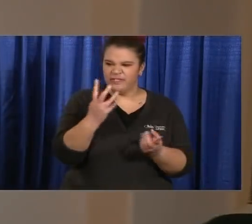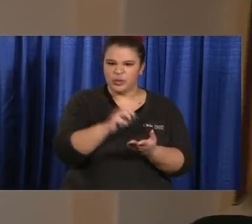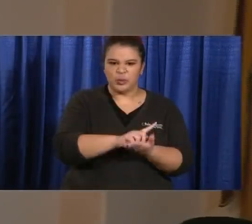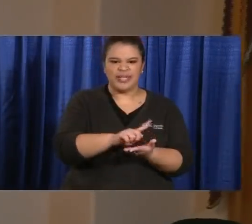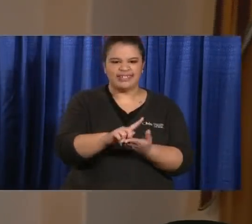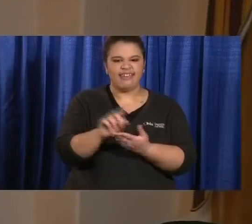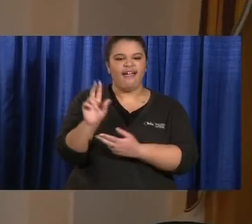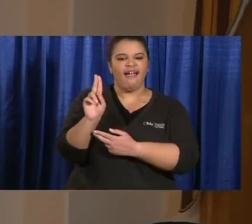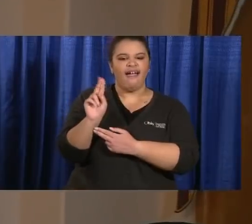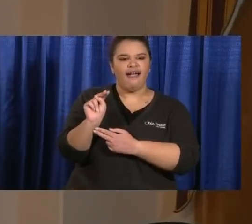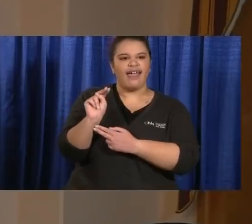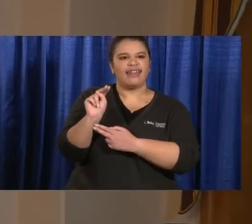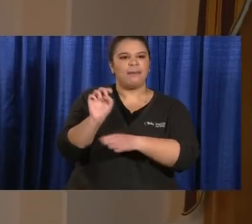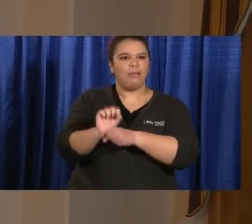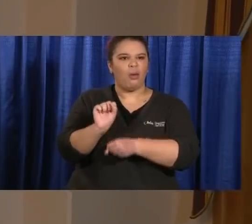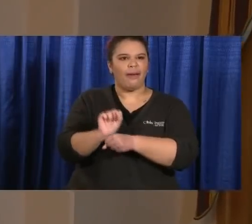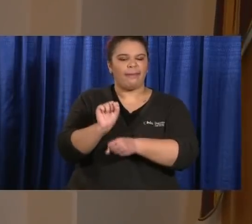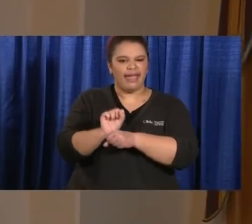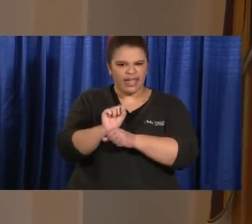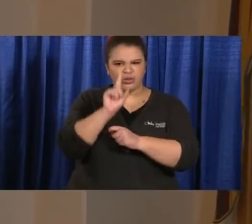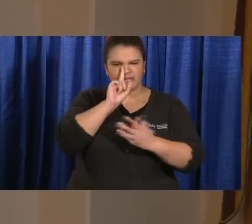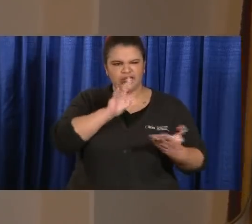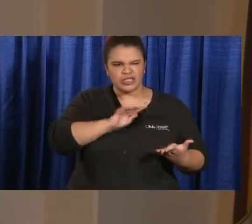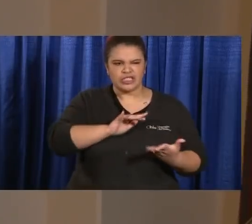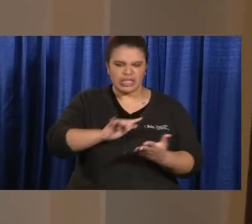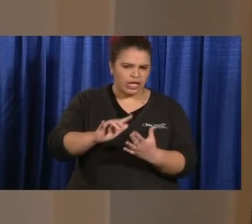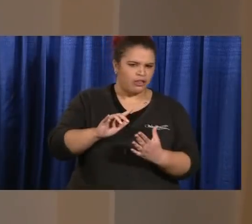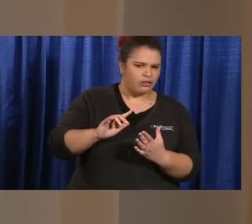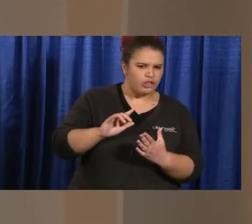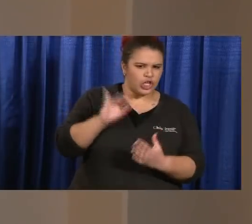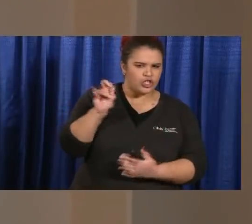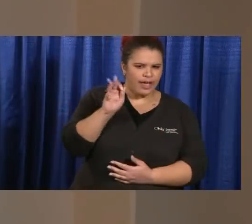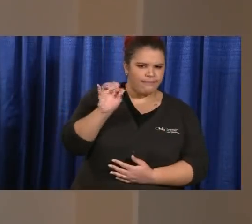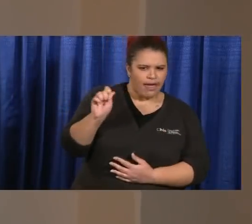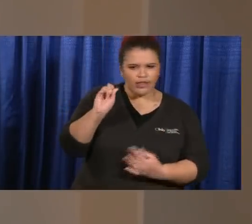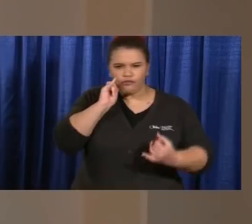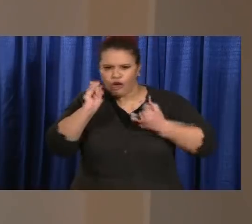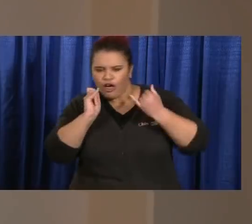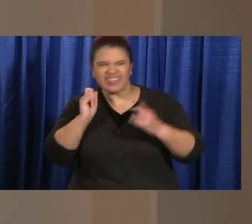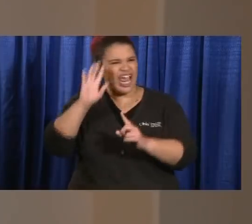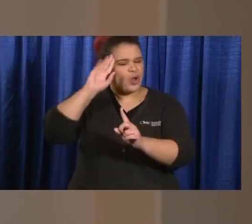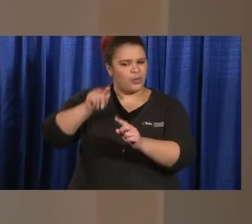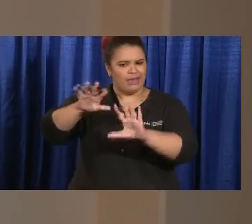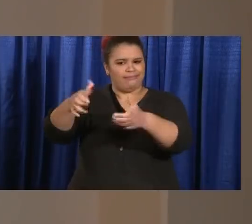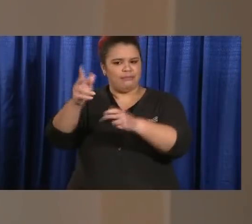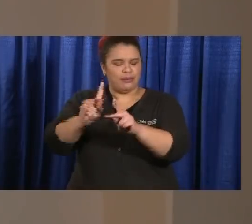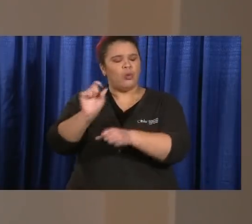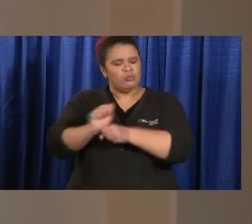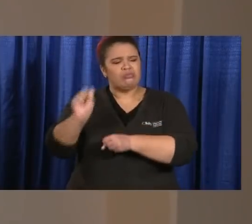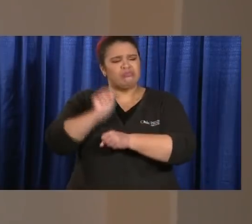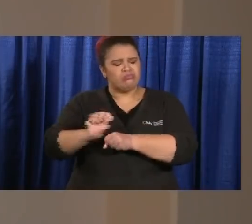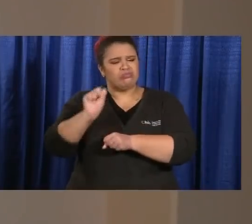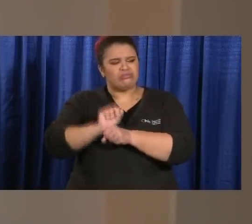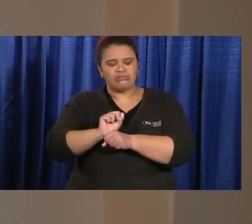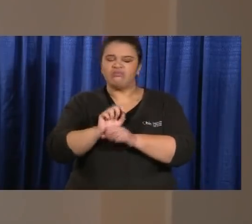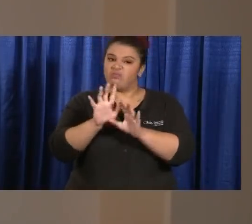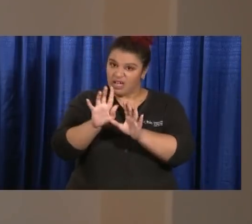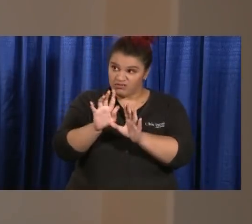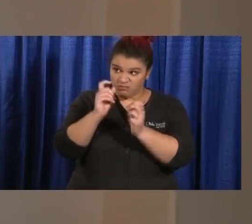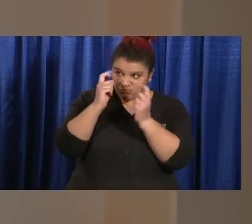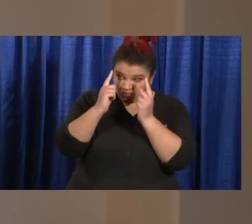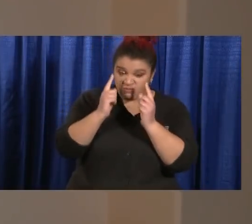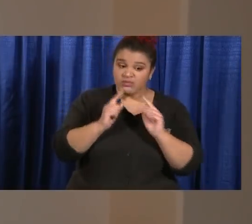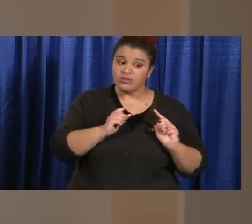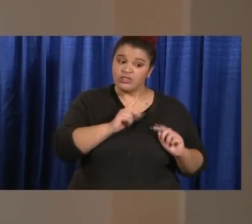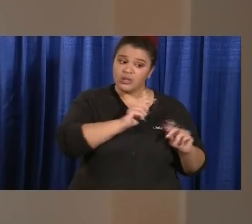We've been dealing with the calls with JFS, and I know that they're working as hard as they can. But what do we say to these Ohioans that,